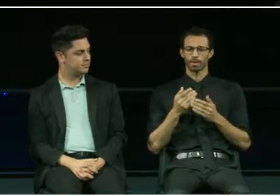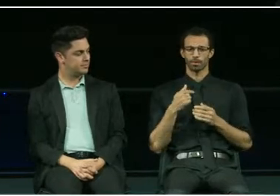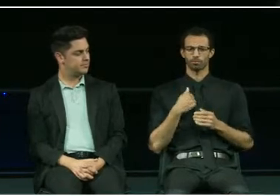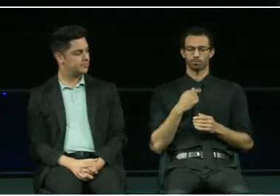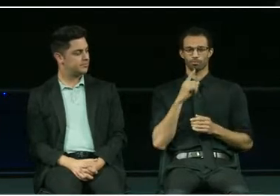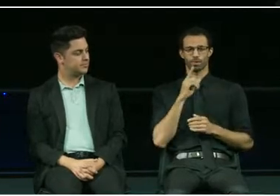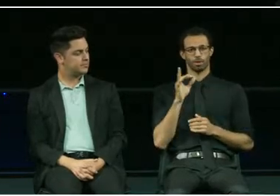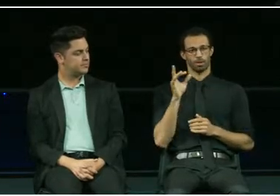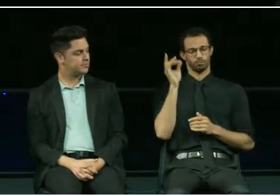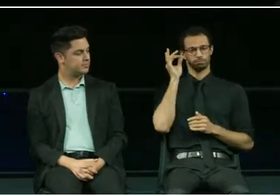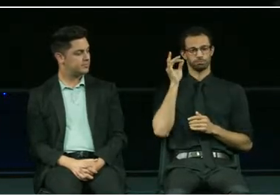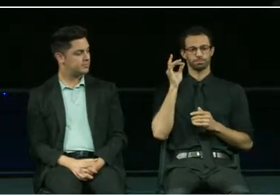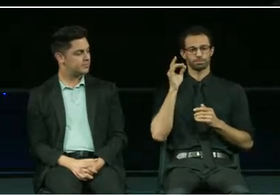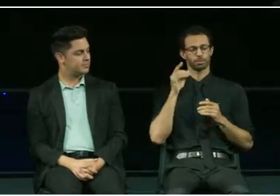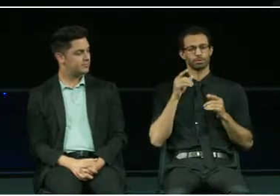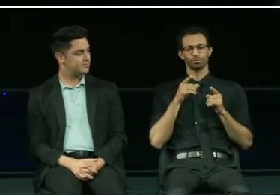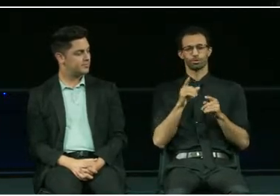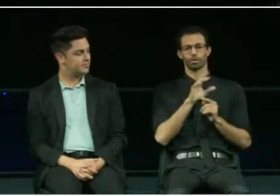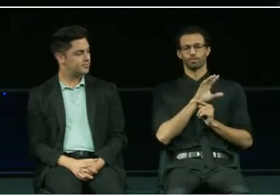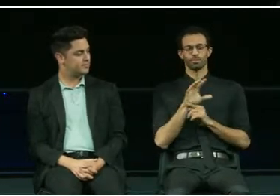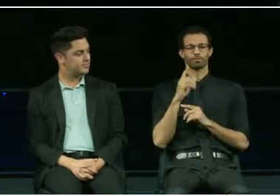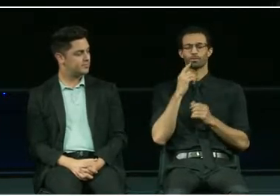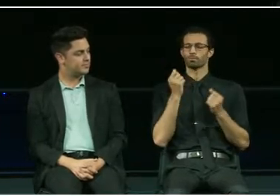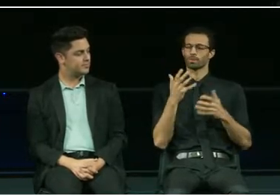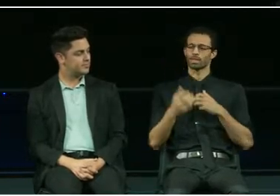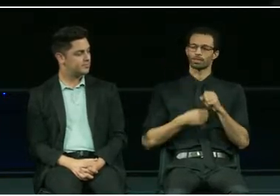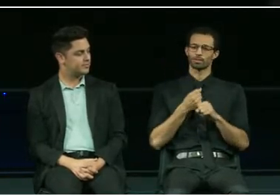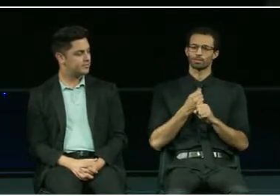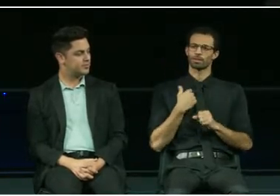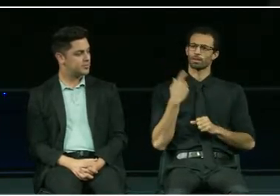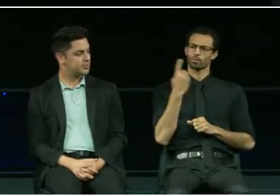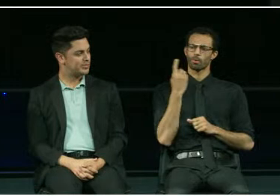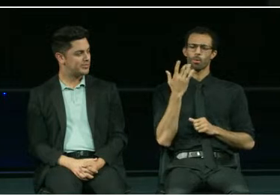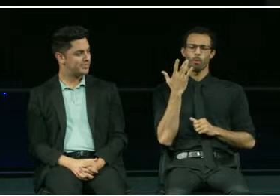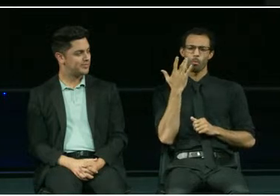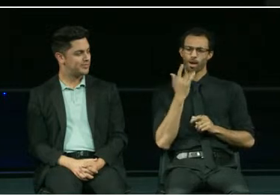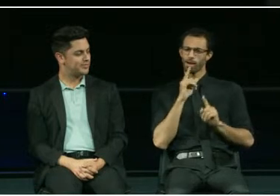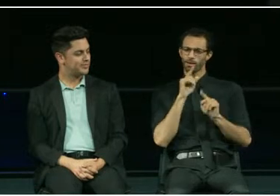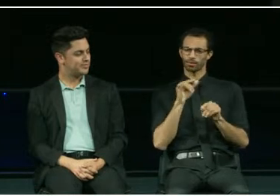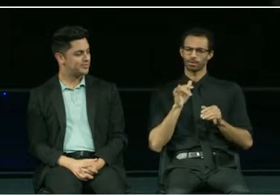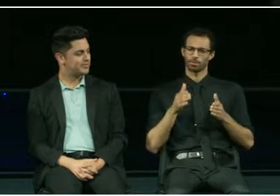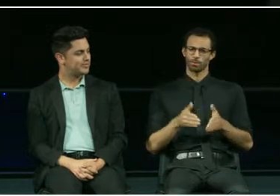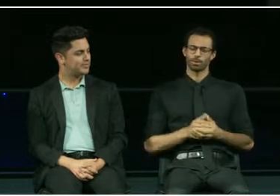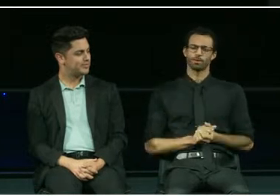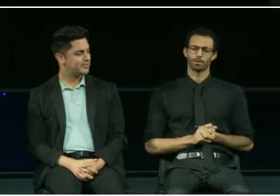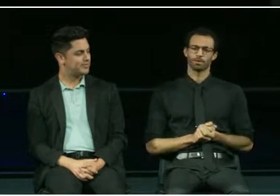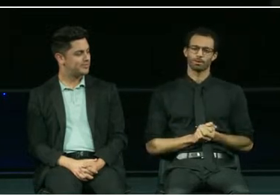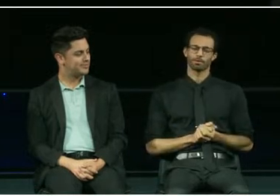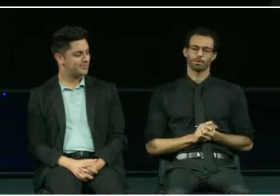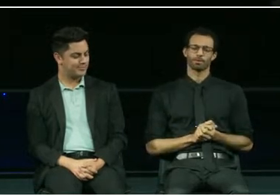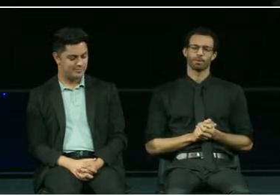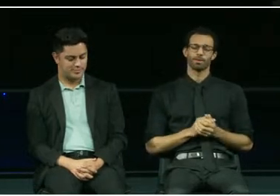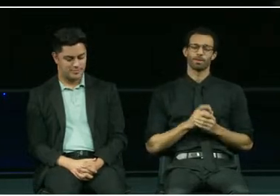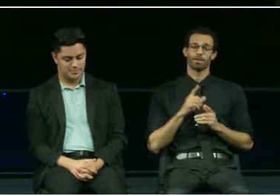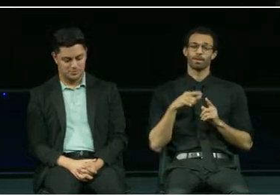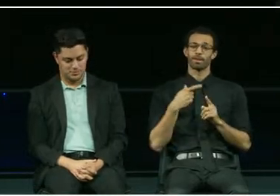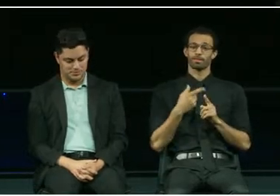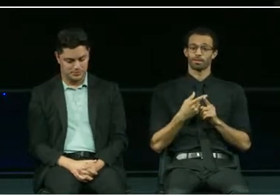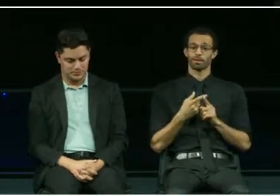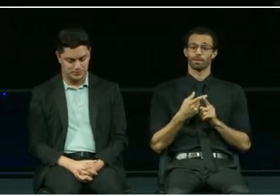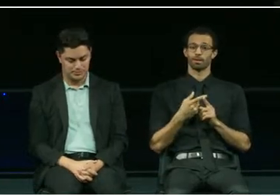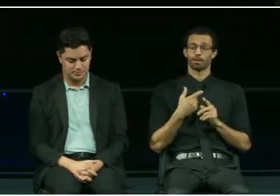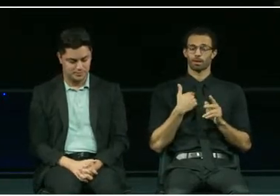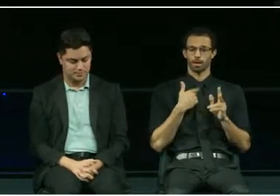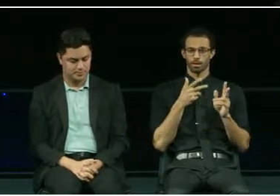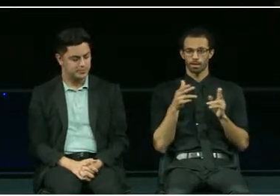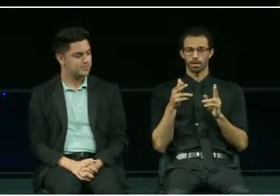the filming. And I thought, for years, I was thinking, why did she say that? And then when I was editing it, it